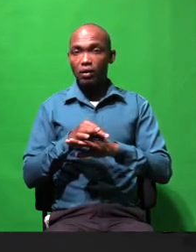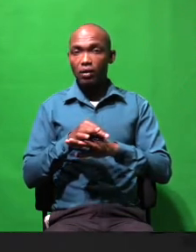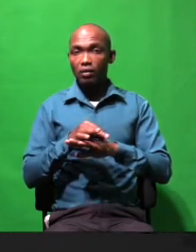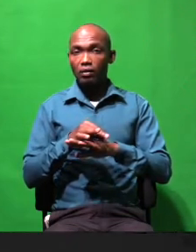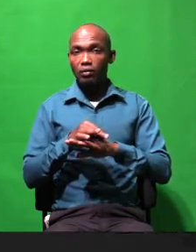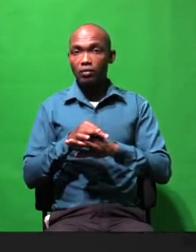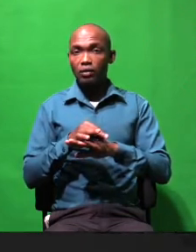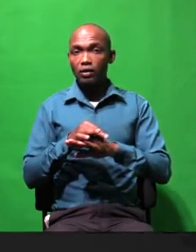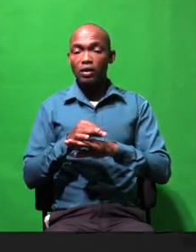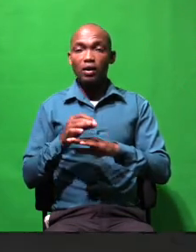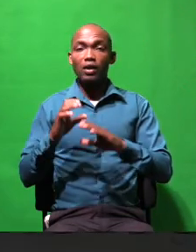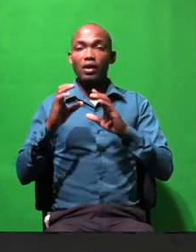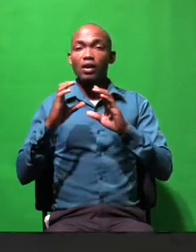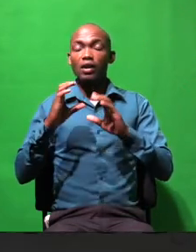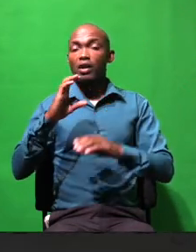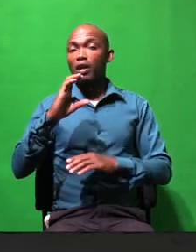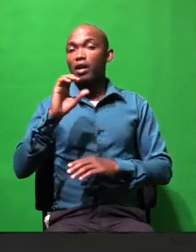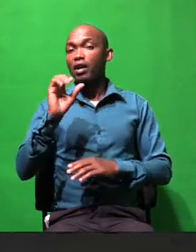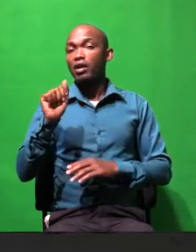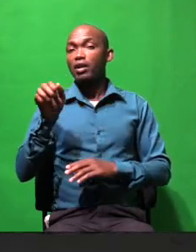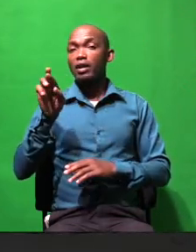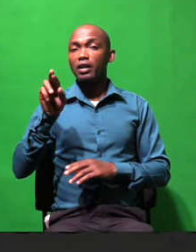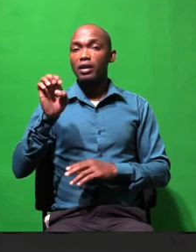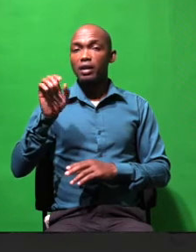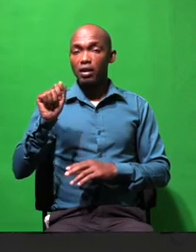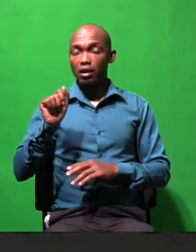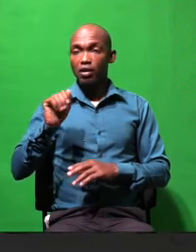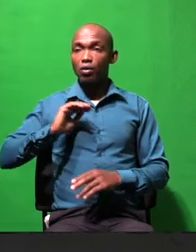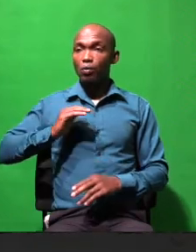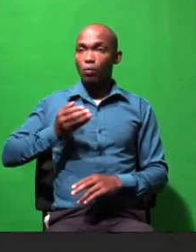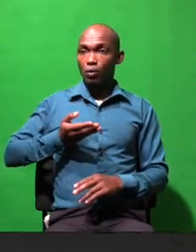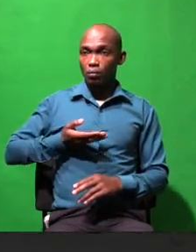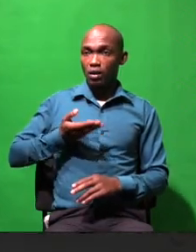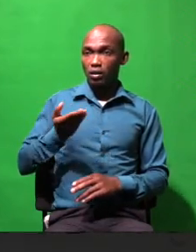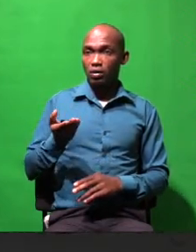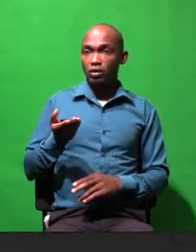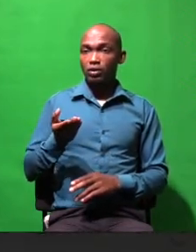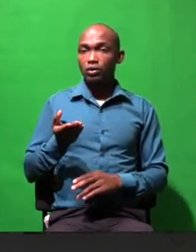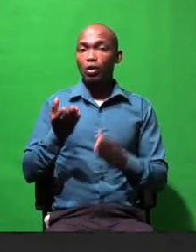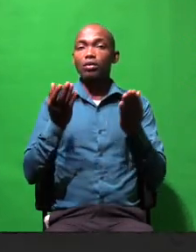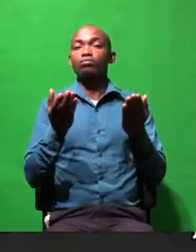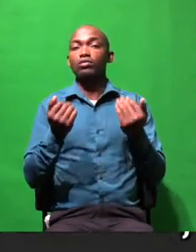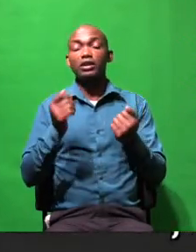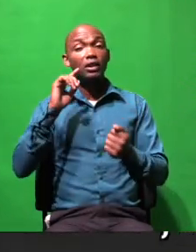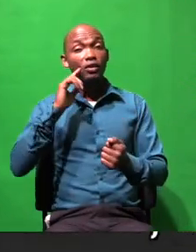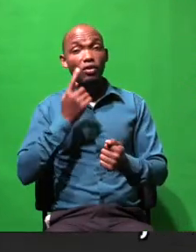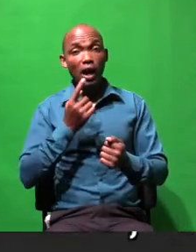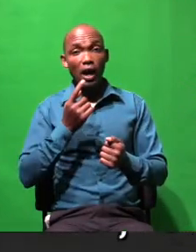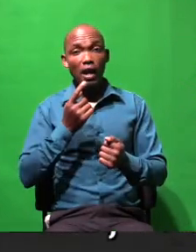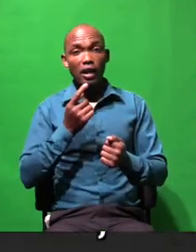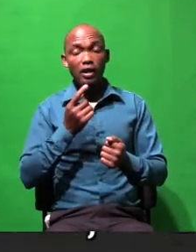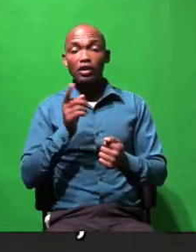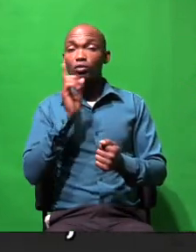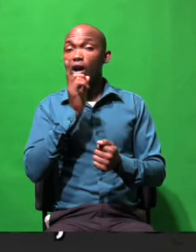woman? Illustrate your answer. So let me try to solve